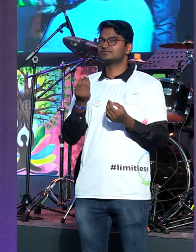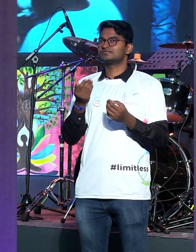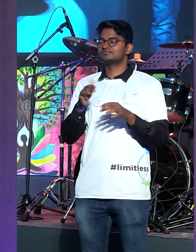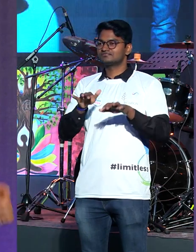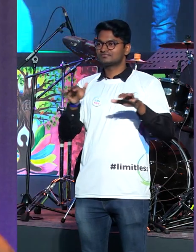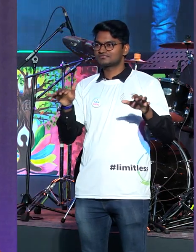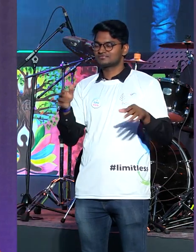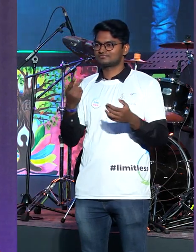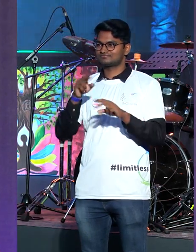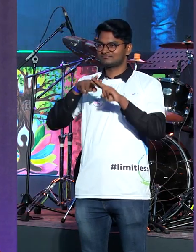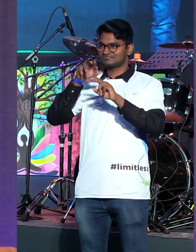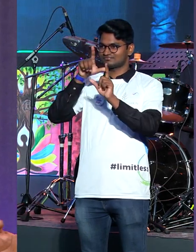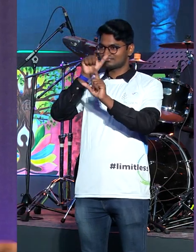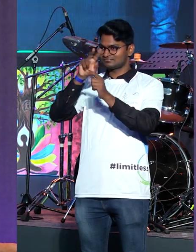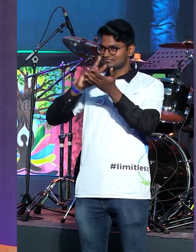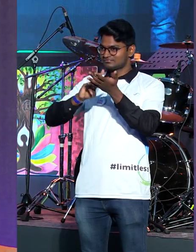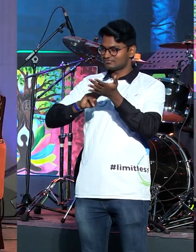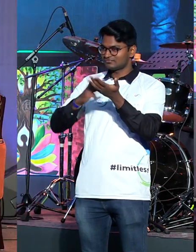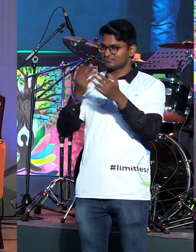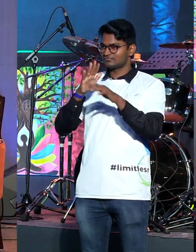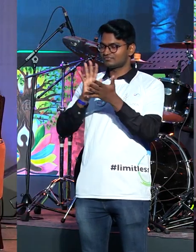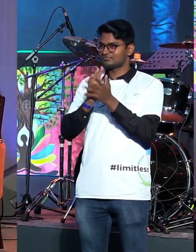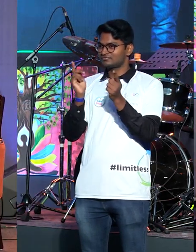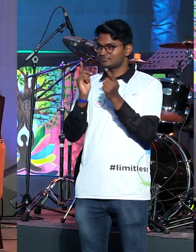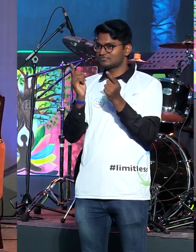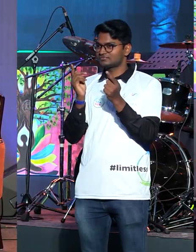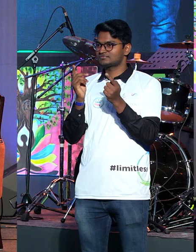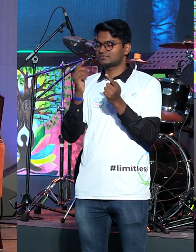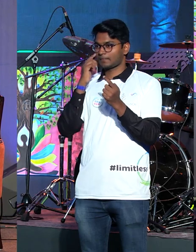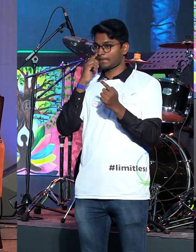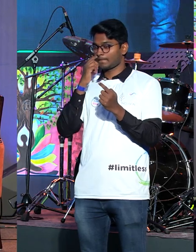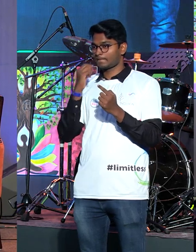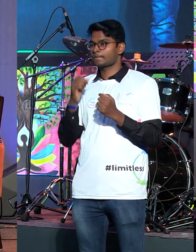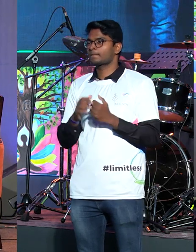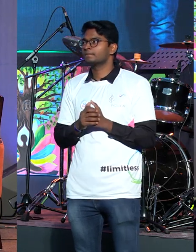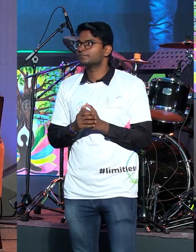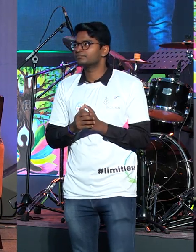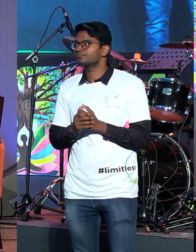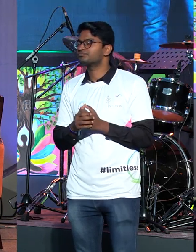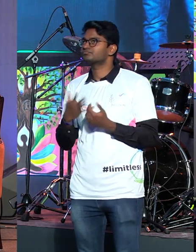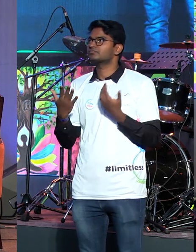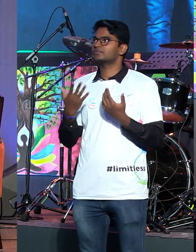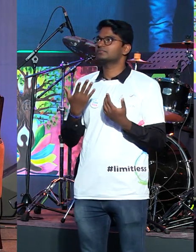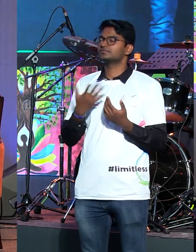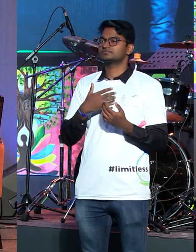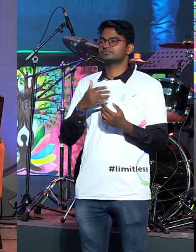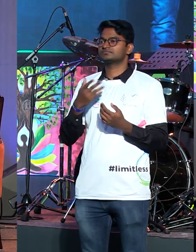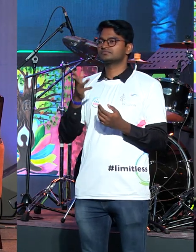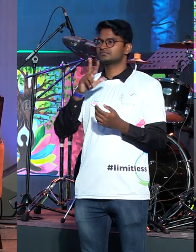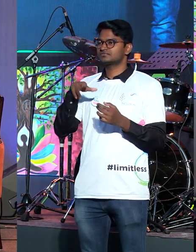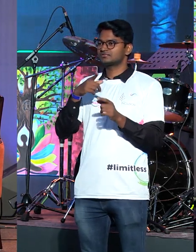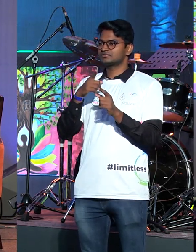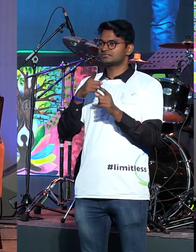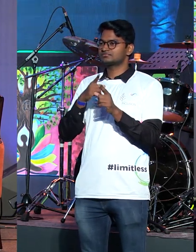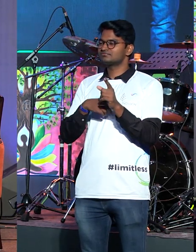years, Film Society. She wrote a column for almost 8 years, right? For The Week, 9 years for A Week, and so on and so forth. So